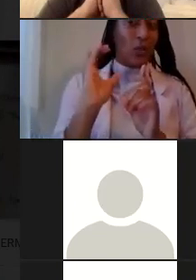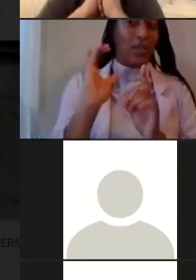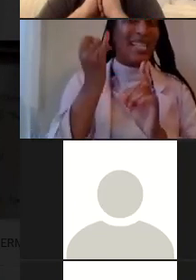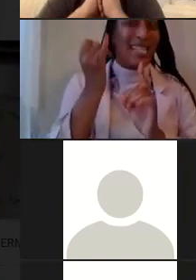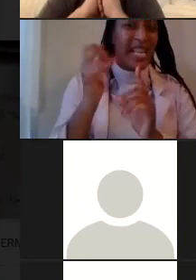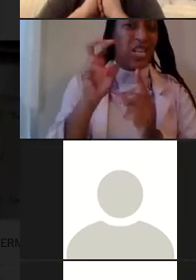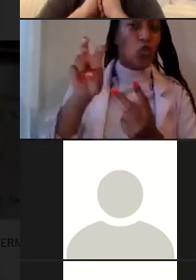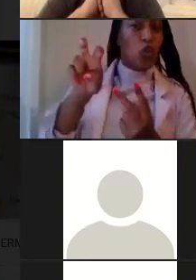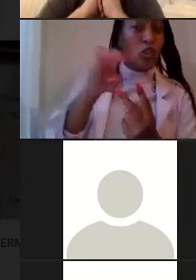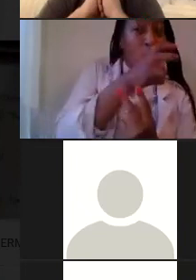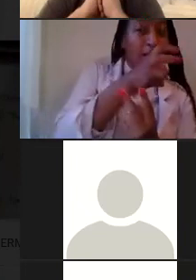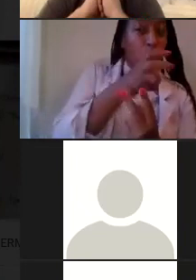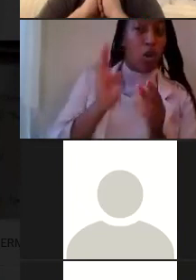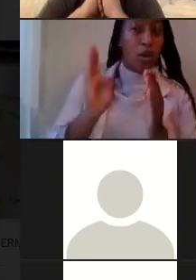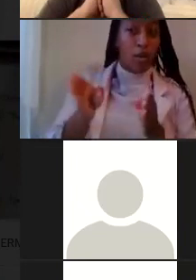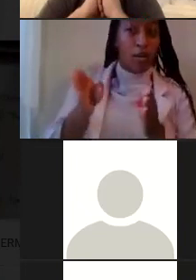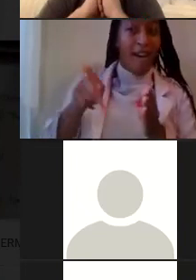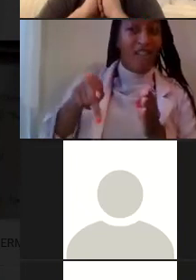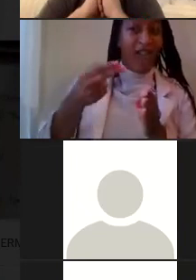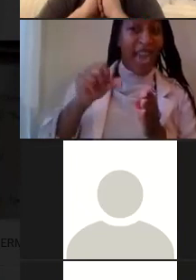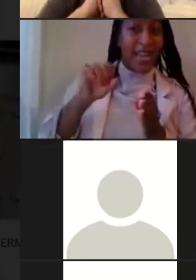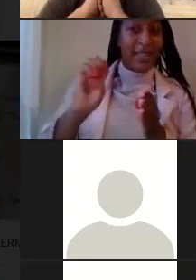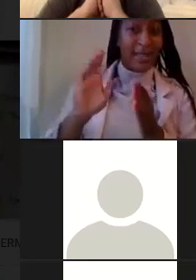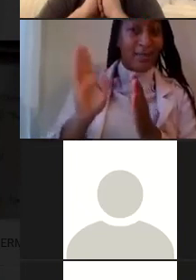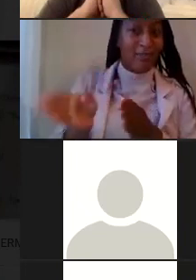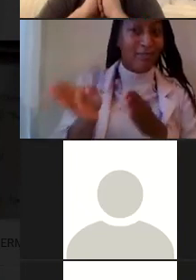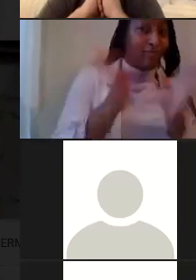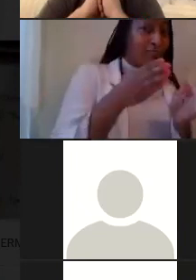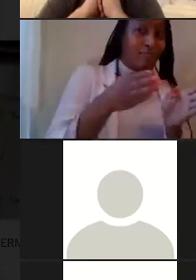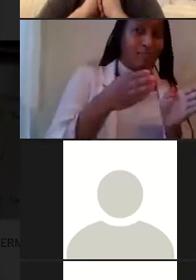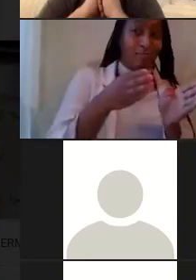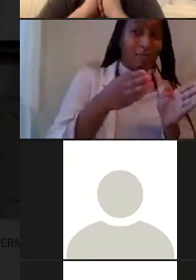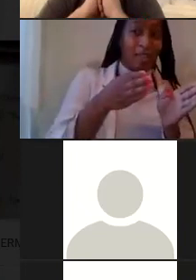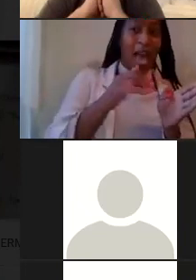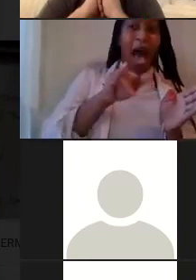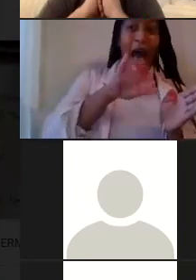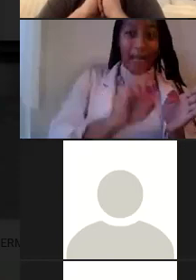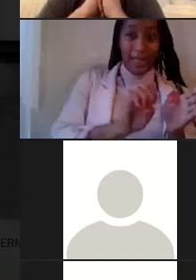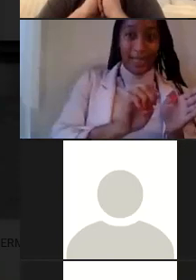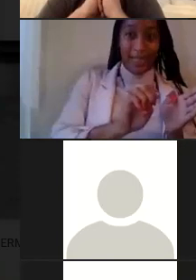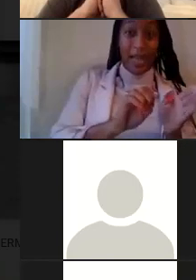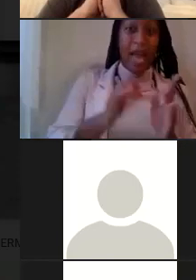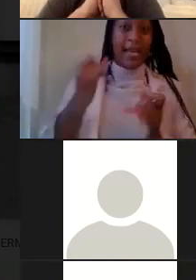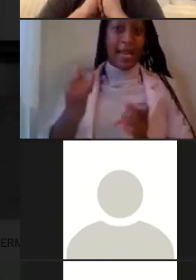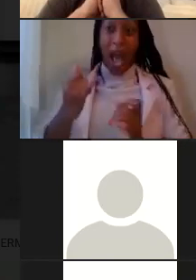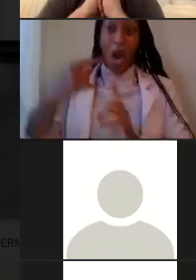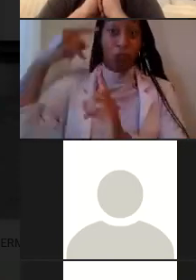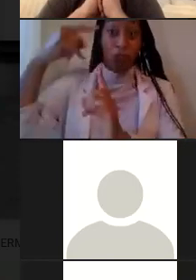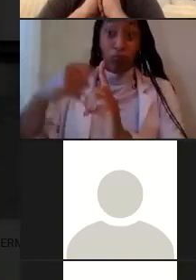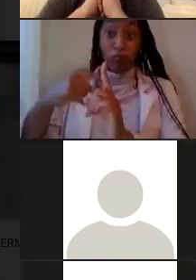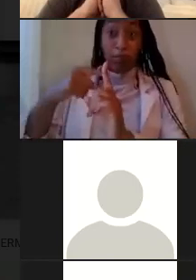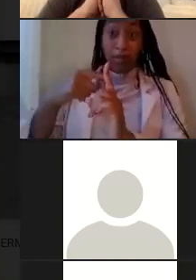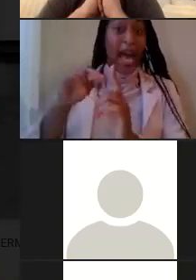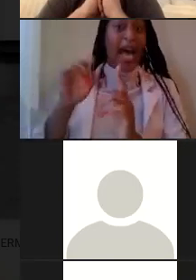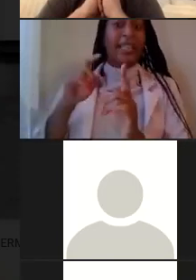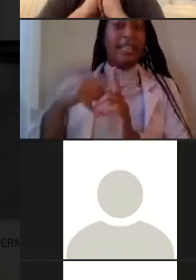So I go to my latent heat formula because what? My temperature is not changing, but my phase is changing. So